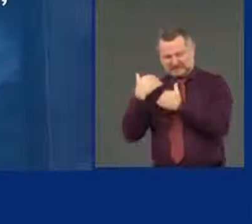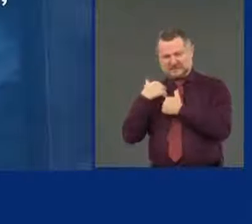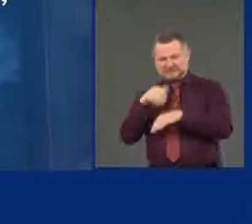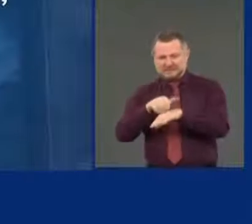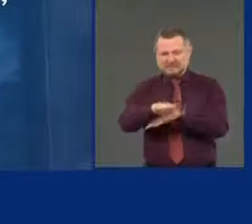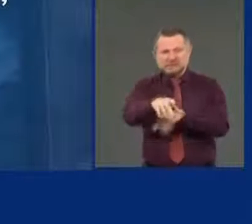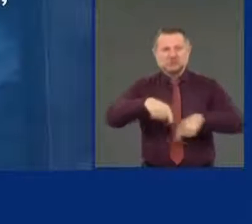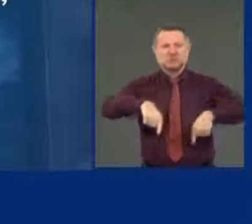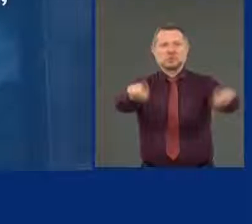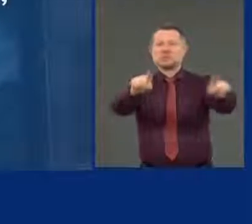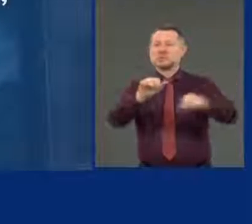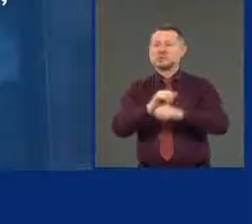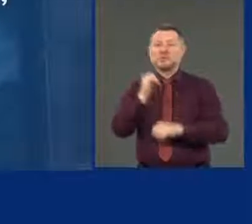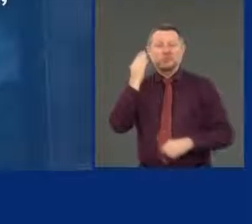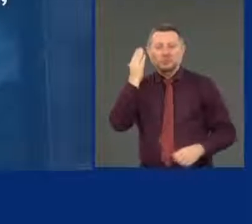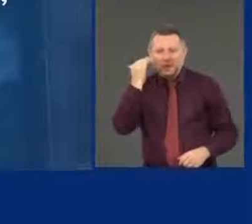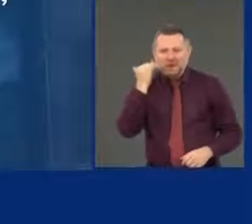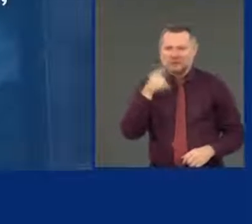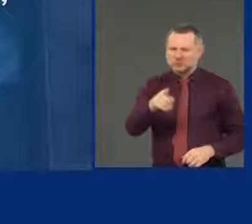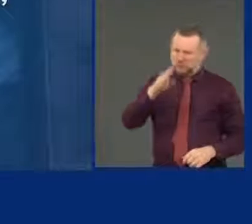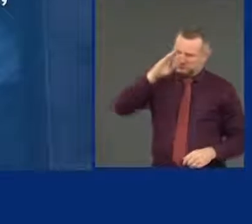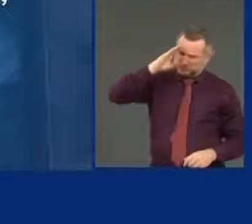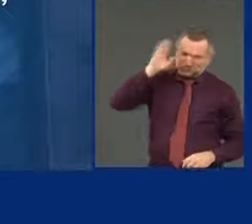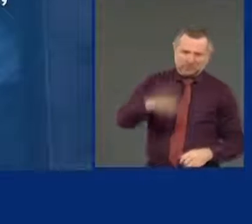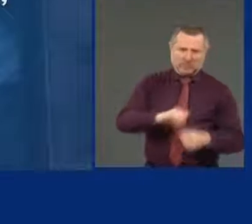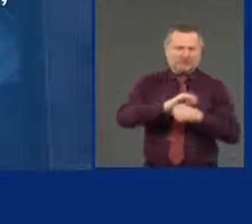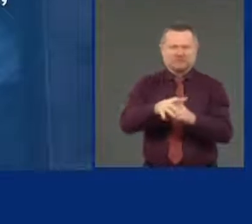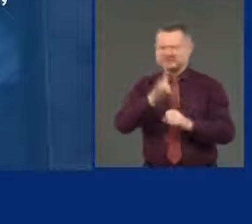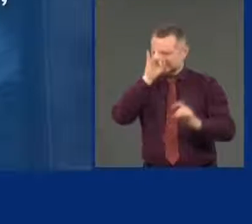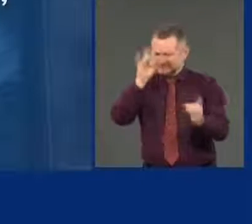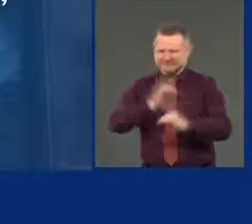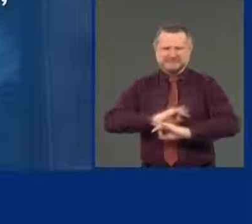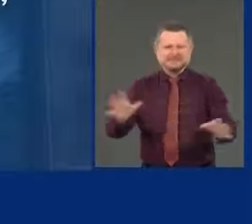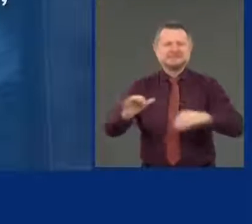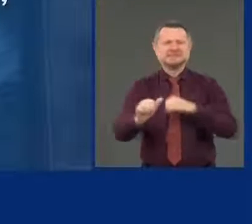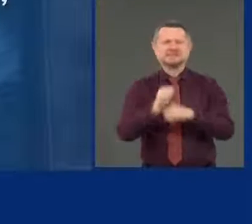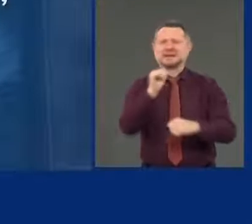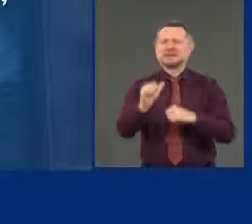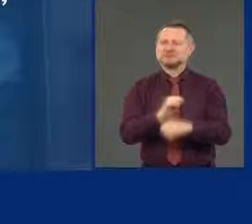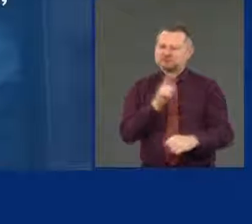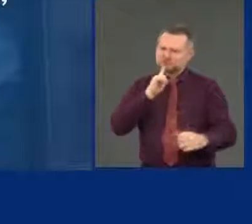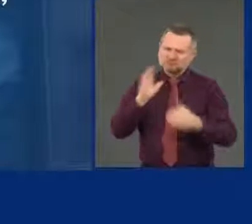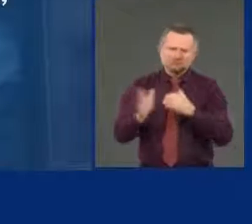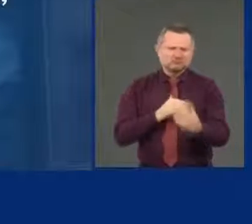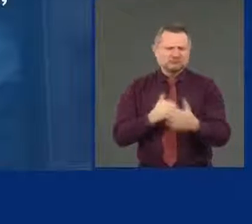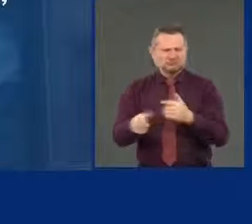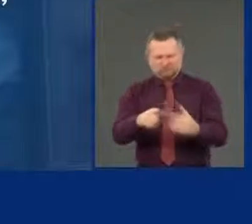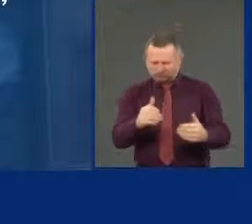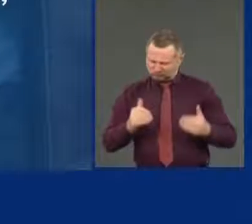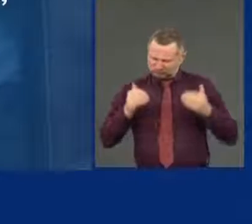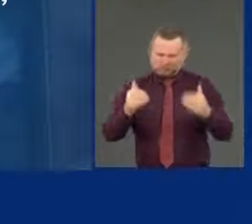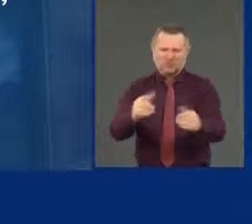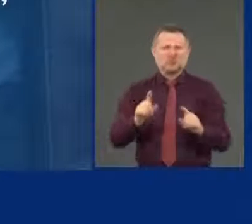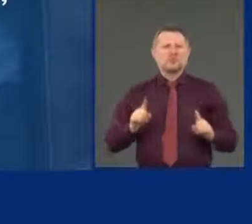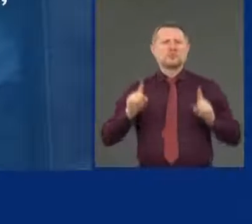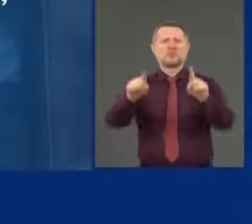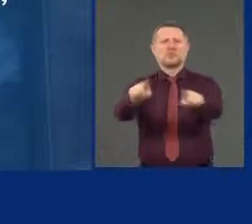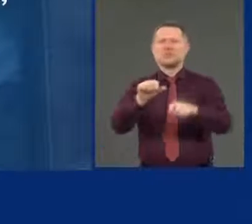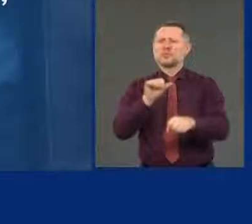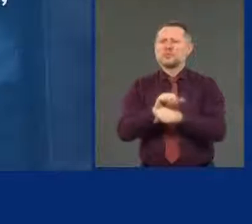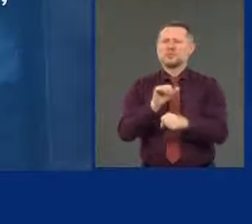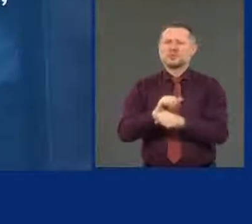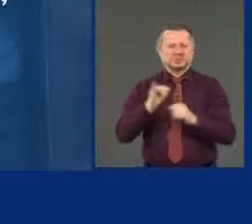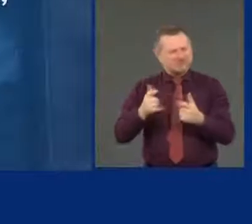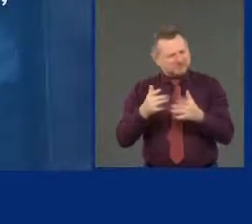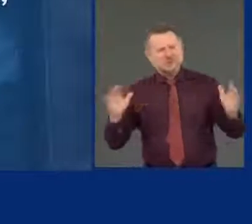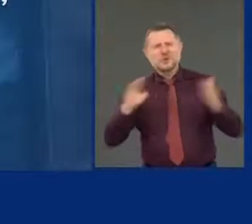the dangers of this COVID virus, but went to work anyway because we needed them to. We needed